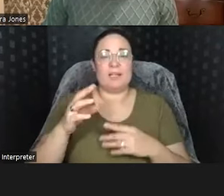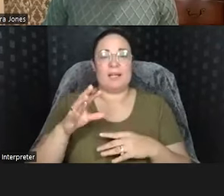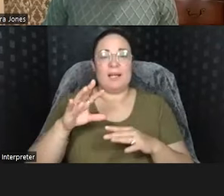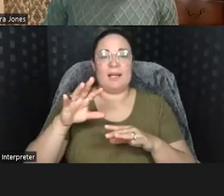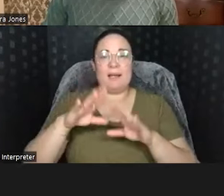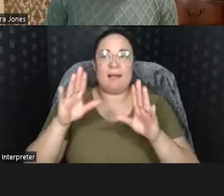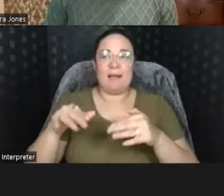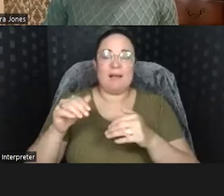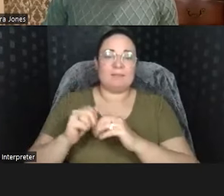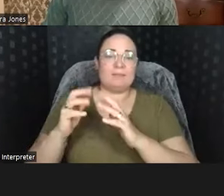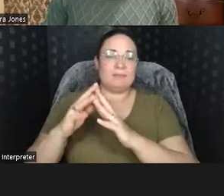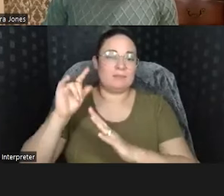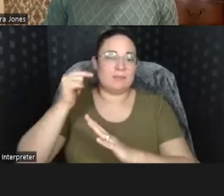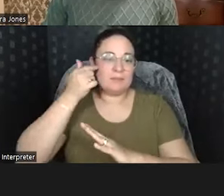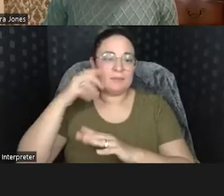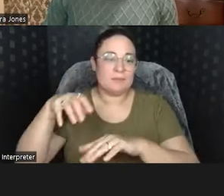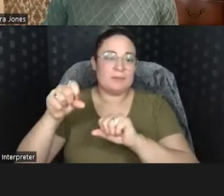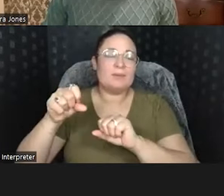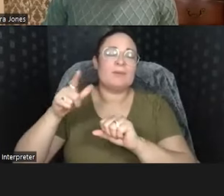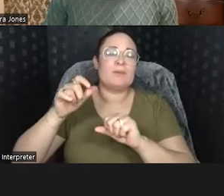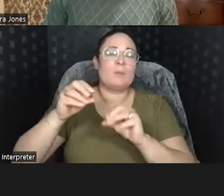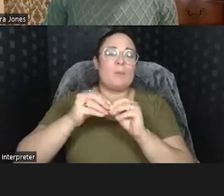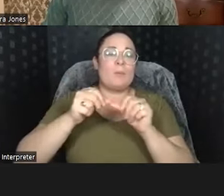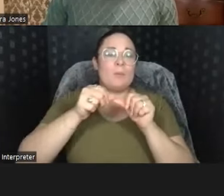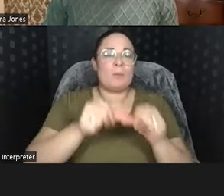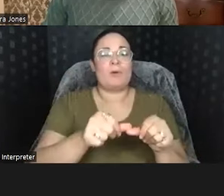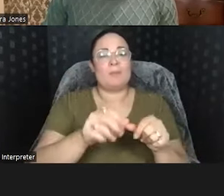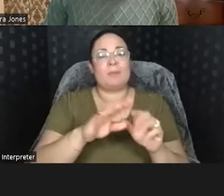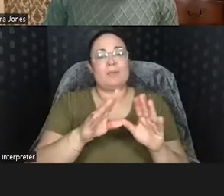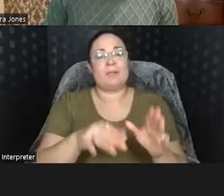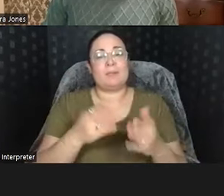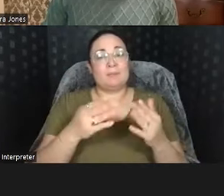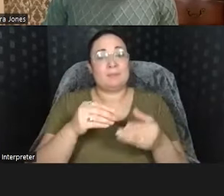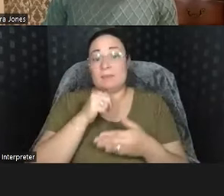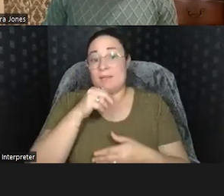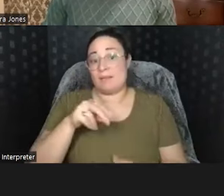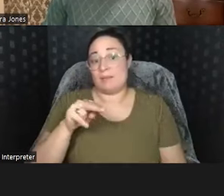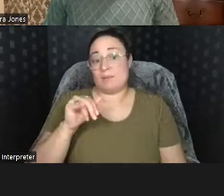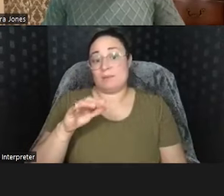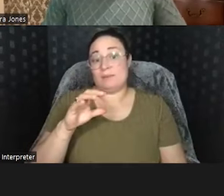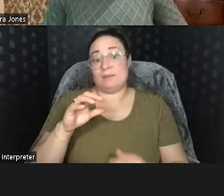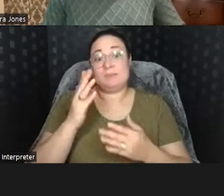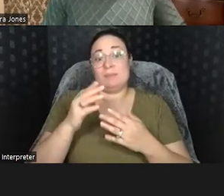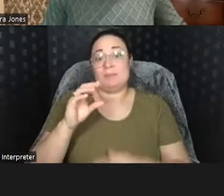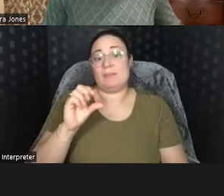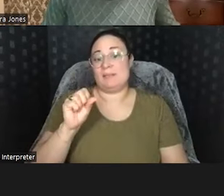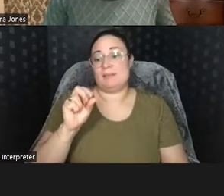into more permanent houses, maybe not in New York City, maybe in the suburbs. And so that